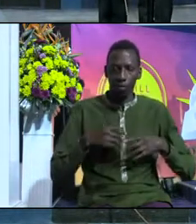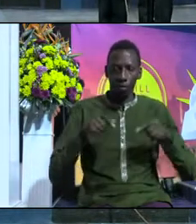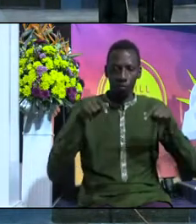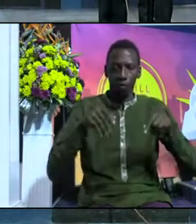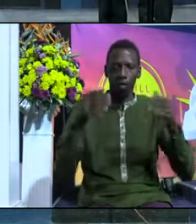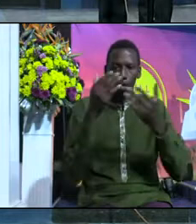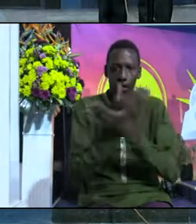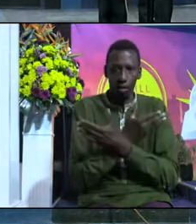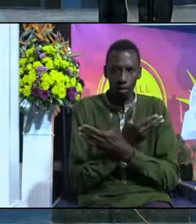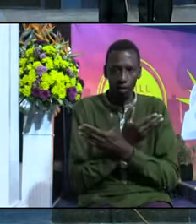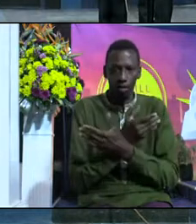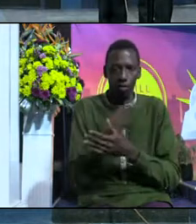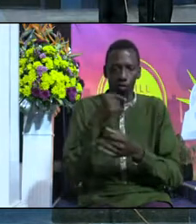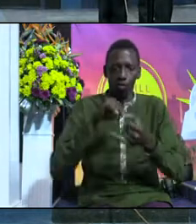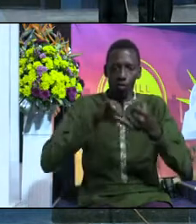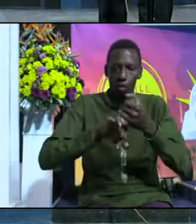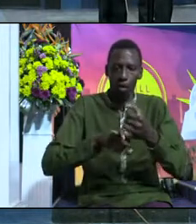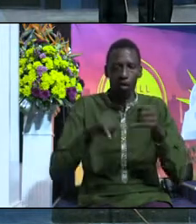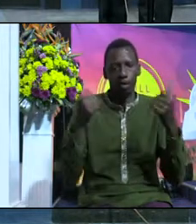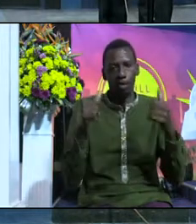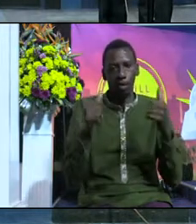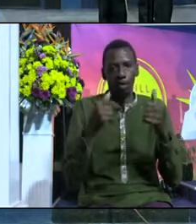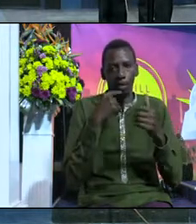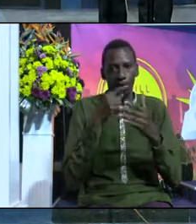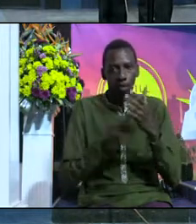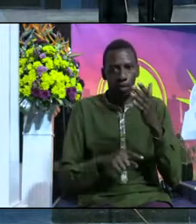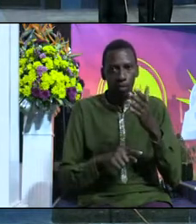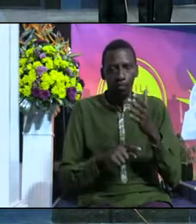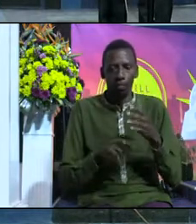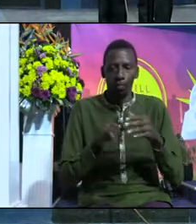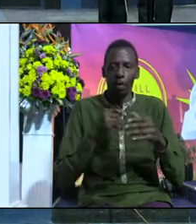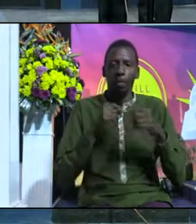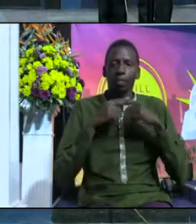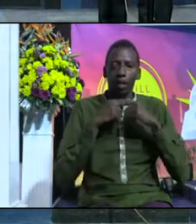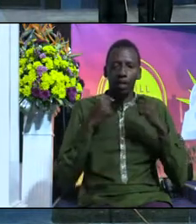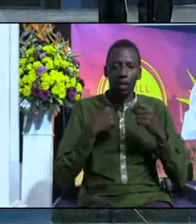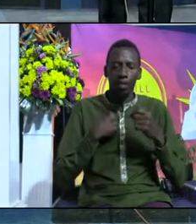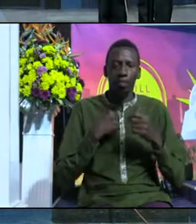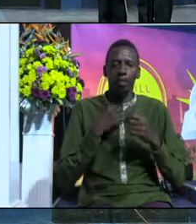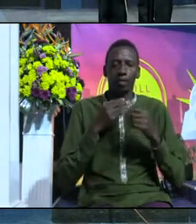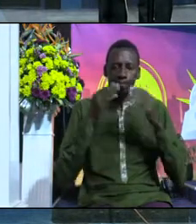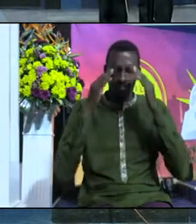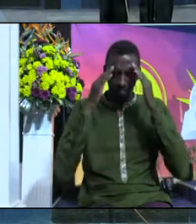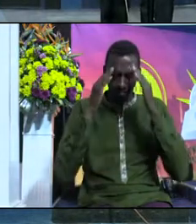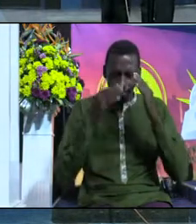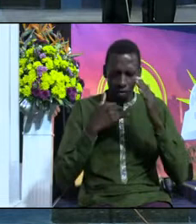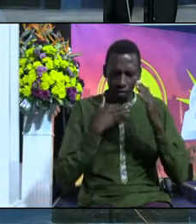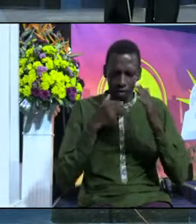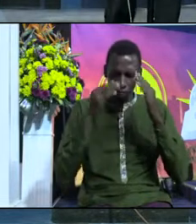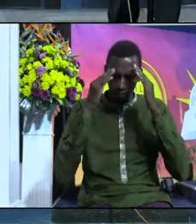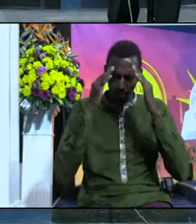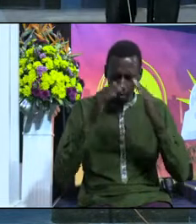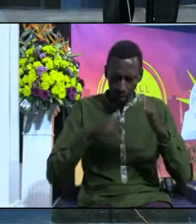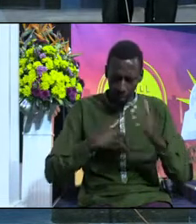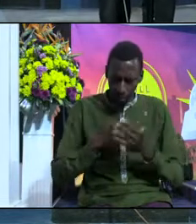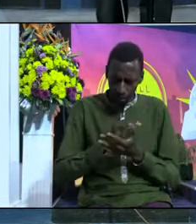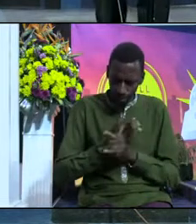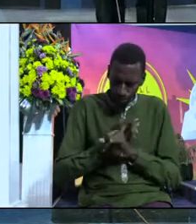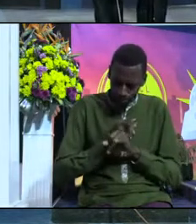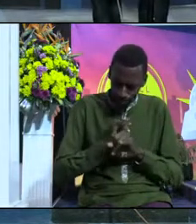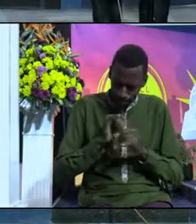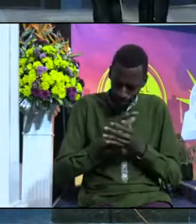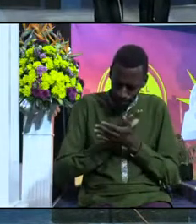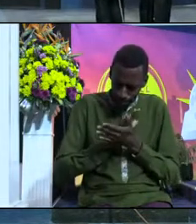Pastor, I am determined to keep myself pure and to trust God in my